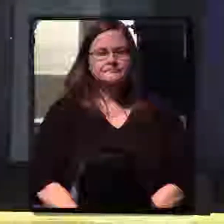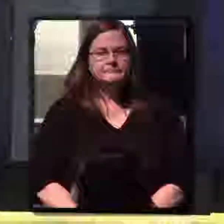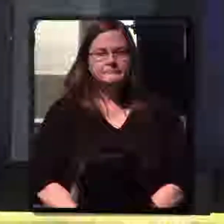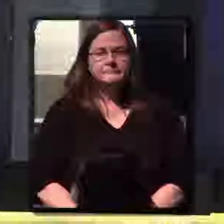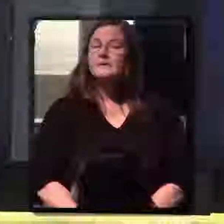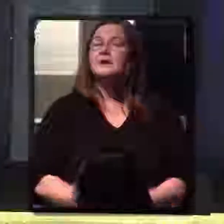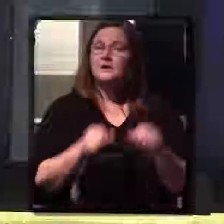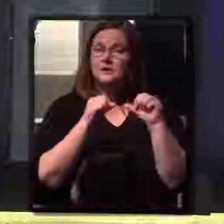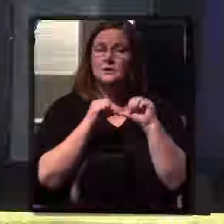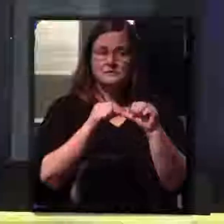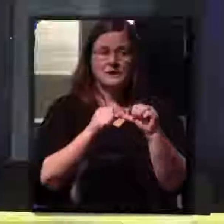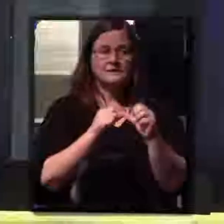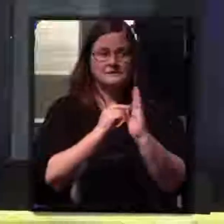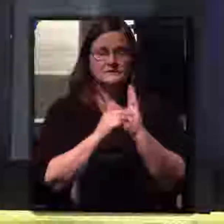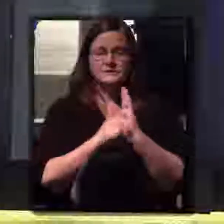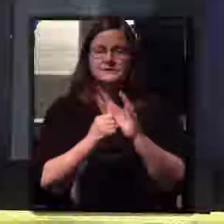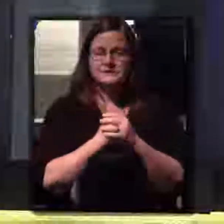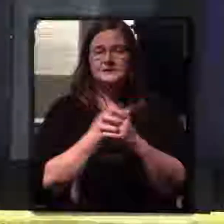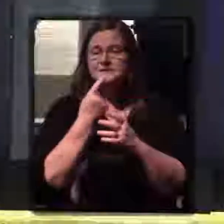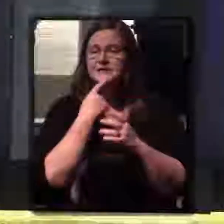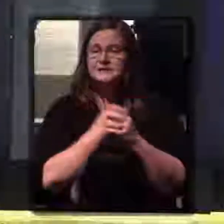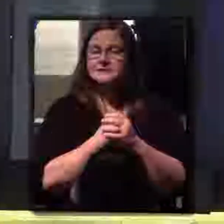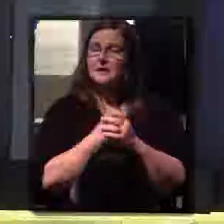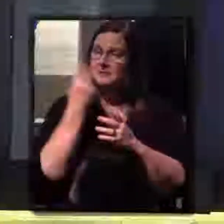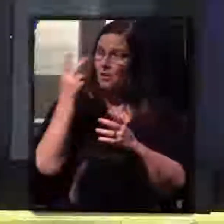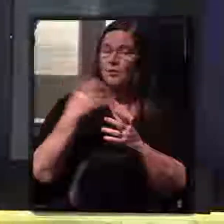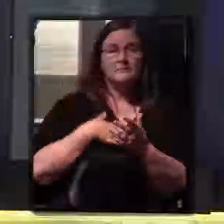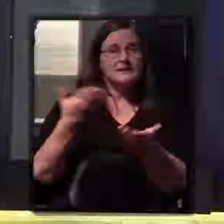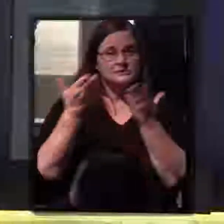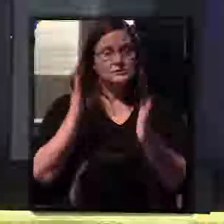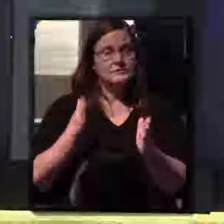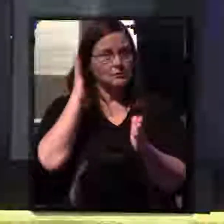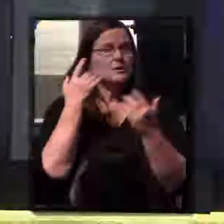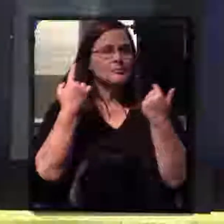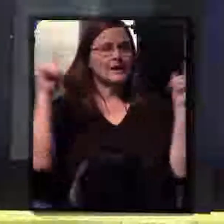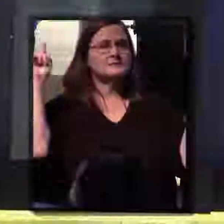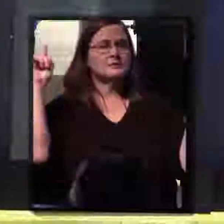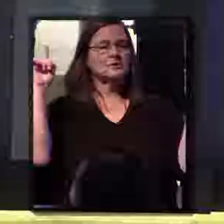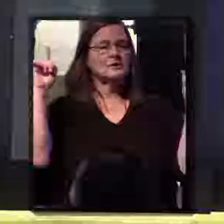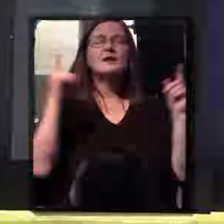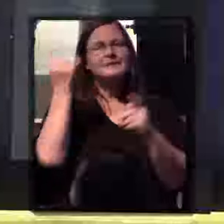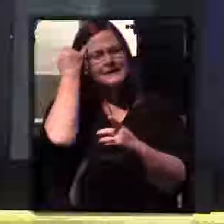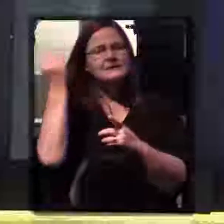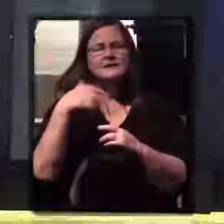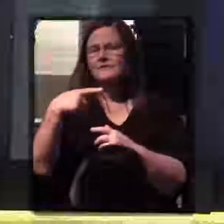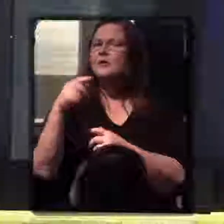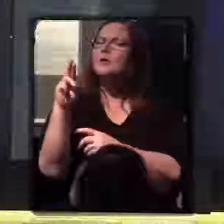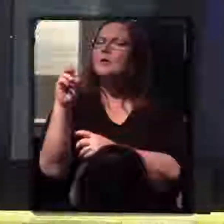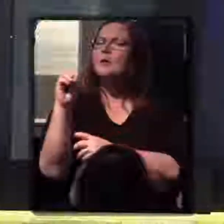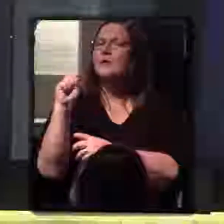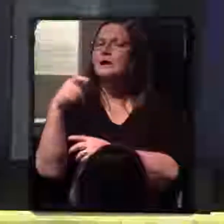about his servant. And so he goes on in these verses and he says, "Behold, my servant